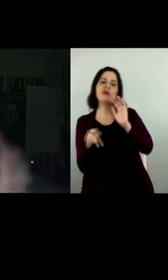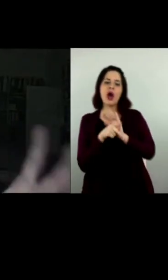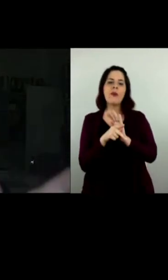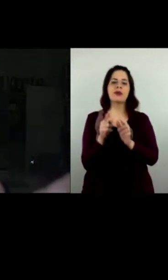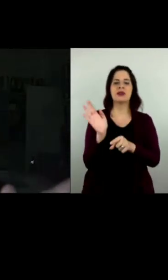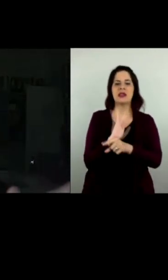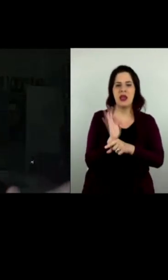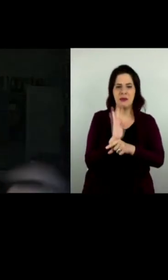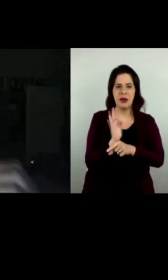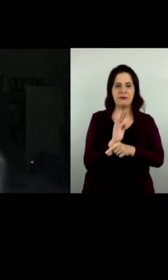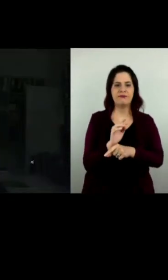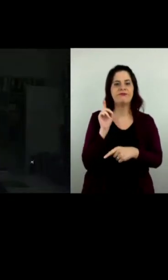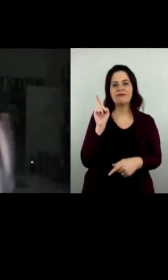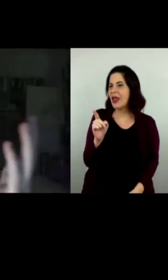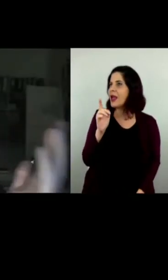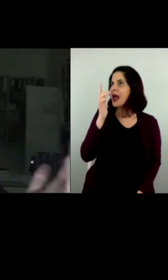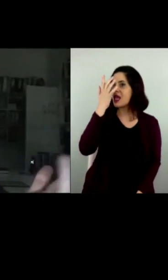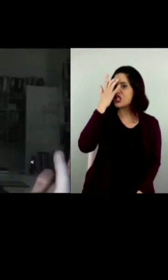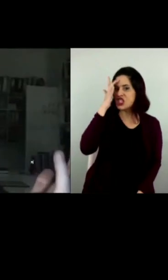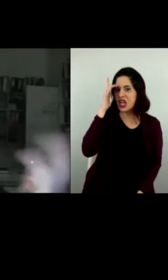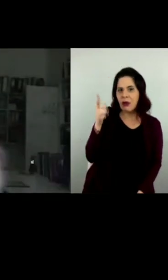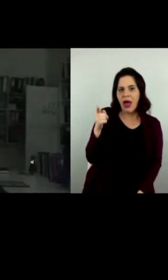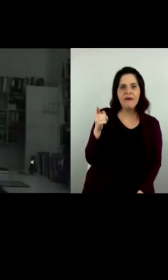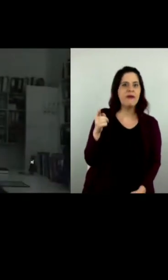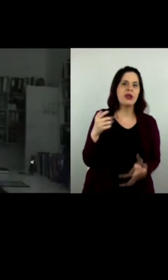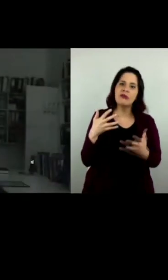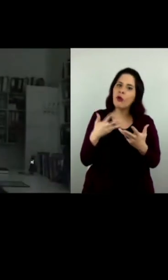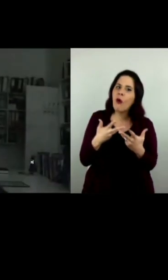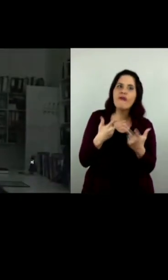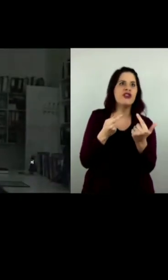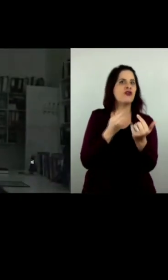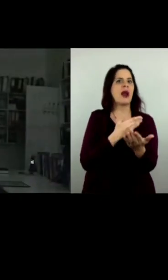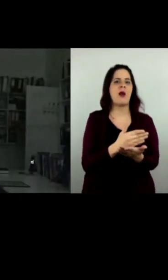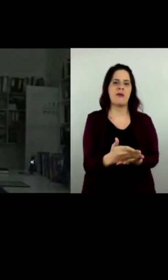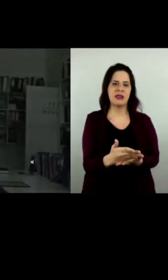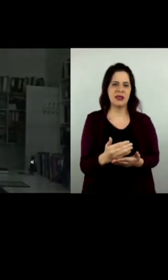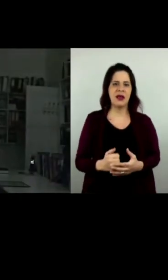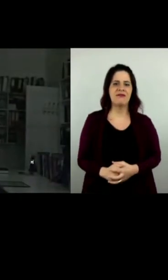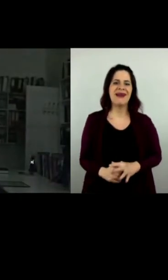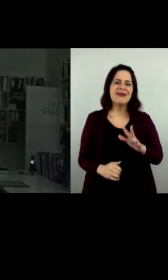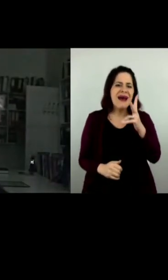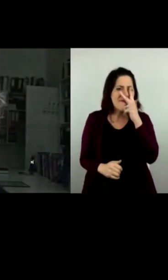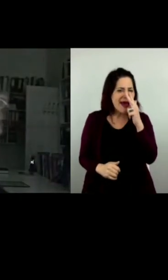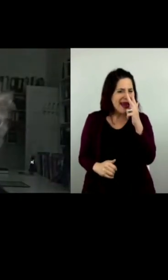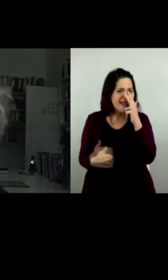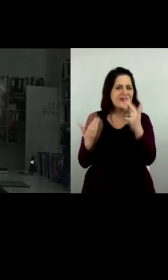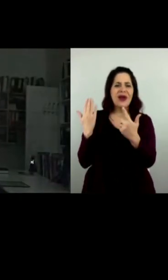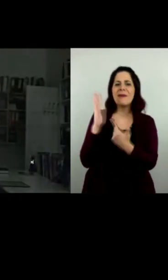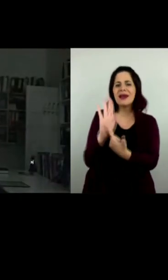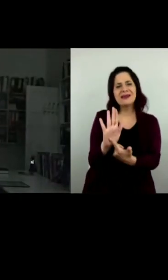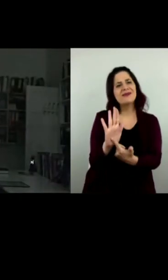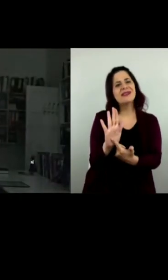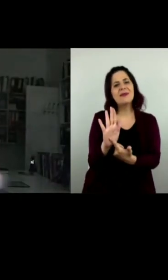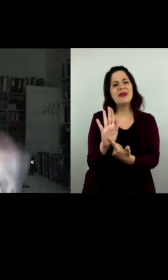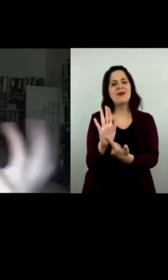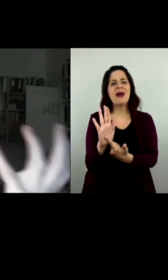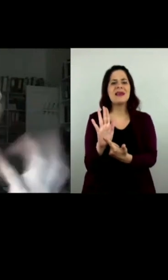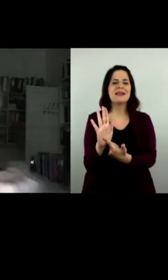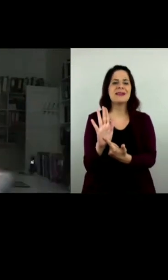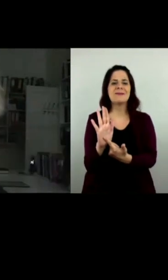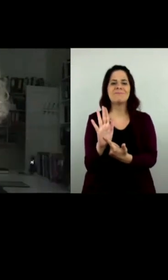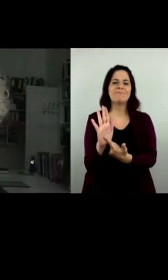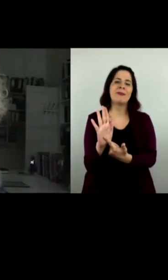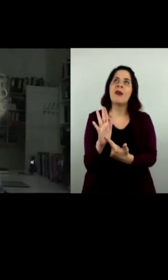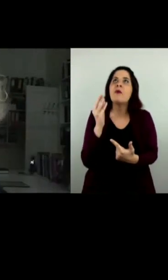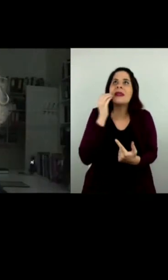And that was right at the start. But it seemed to be shown in places, and I was pleased, but it was simply an attempt to